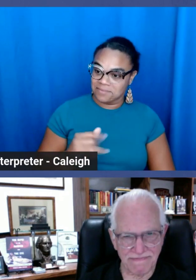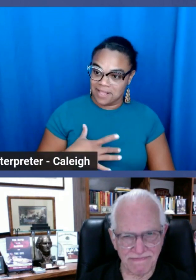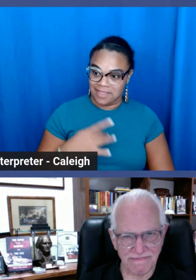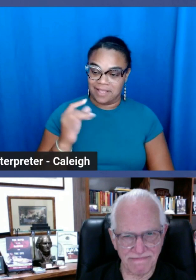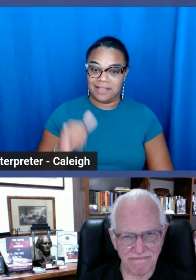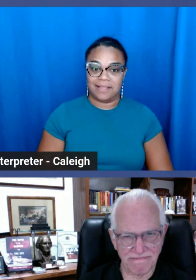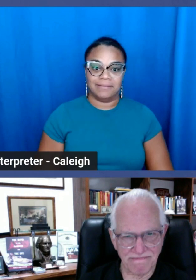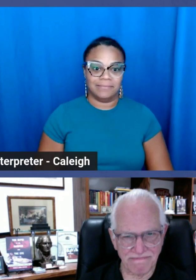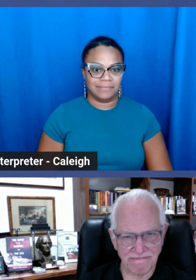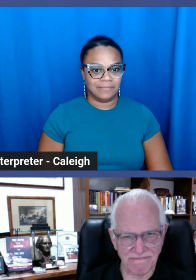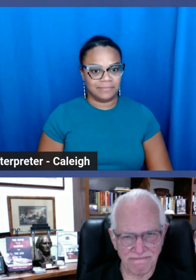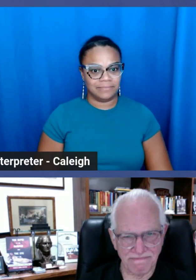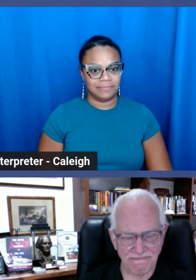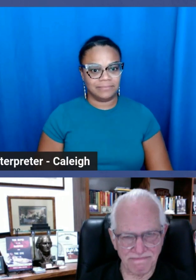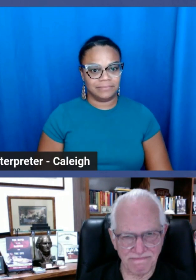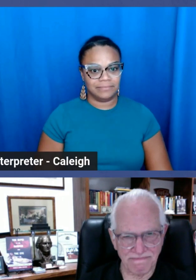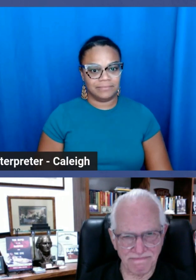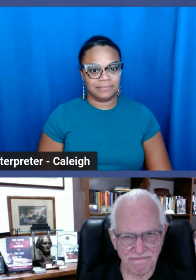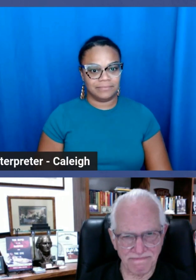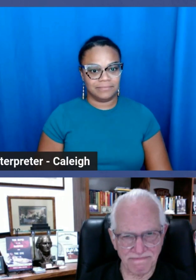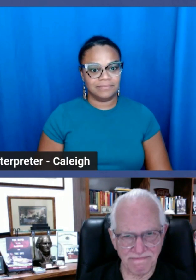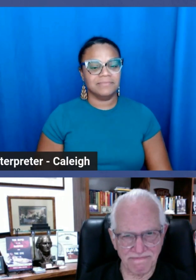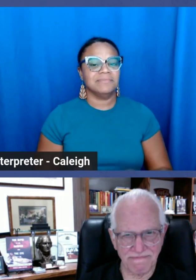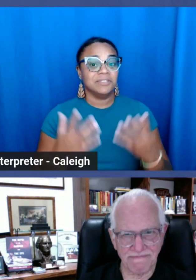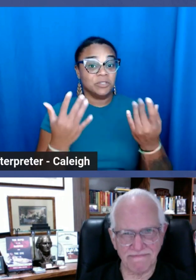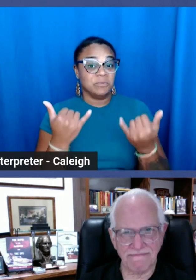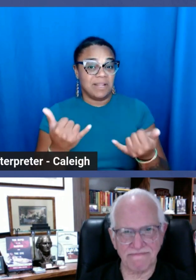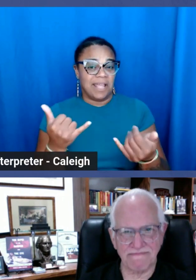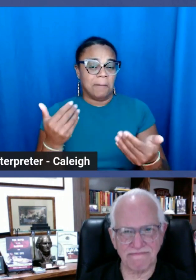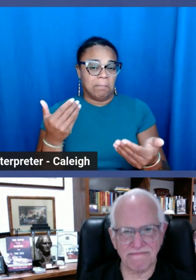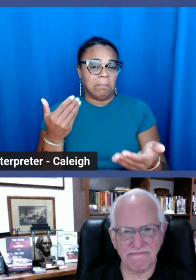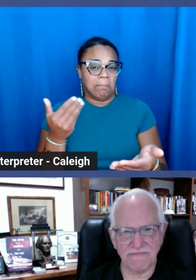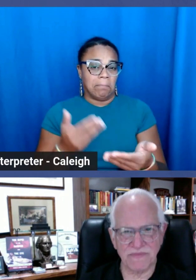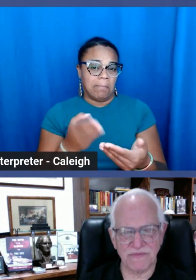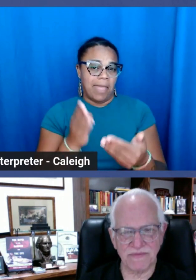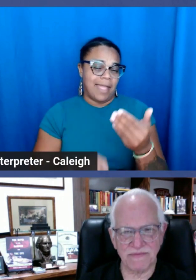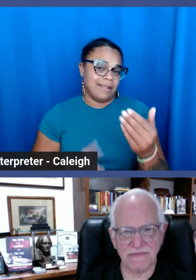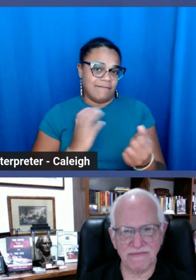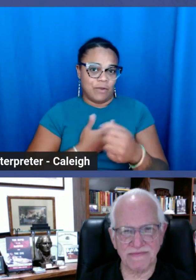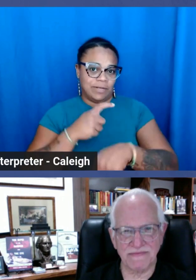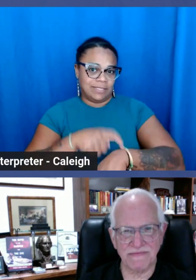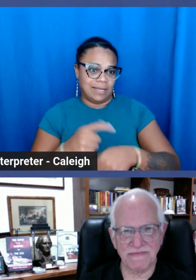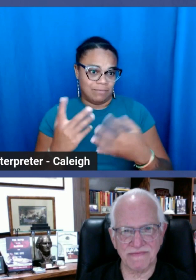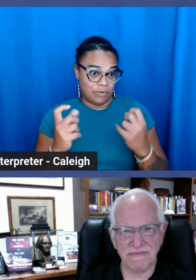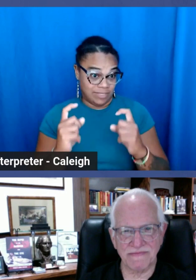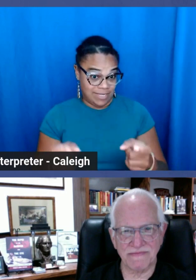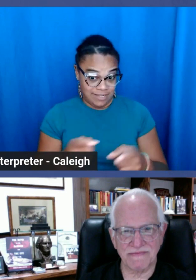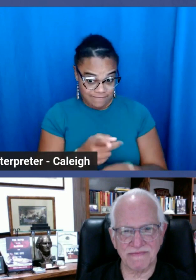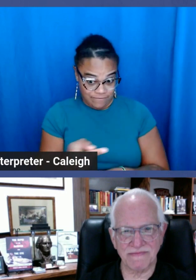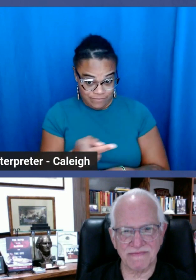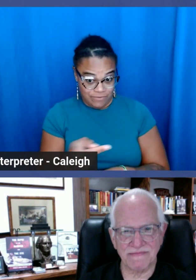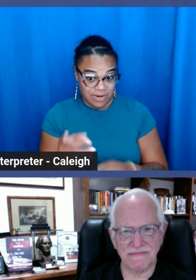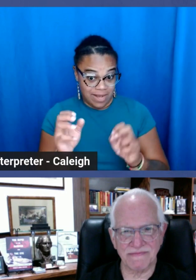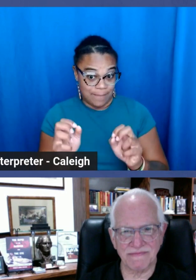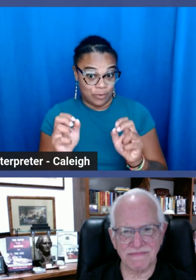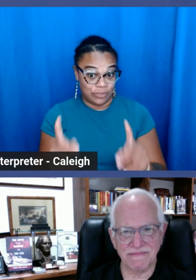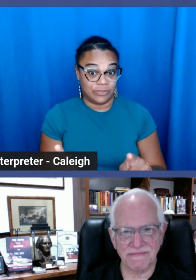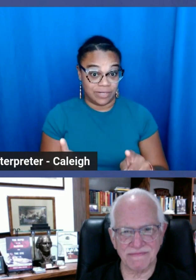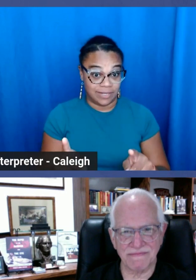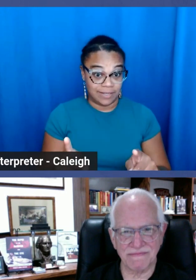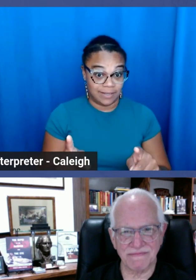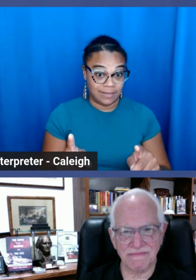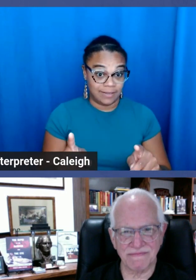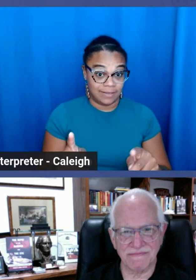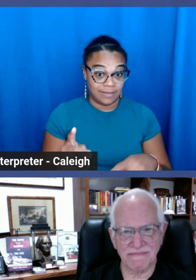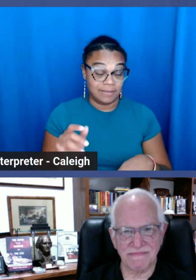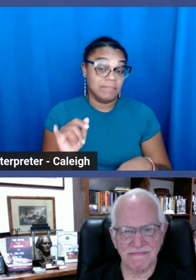that. So we're about at the end of our time. I want to give you each an opportunity, if